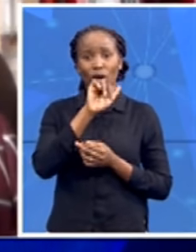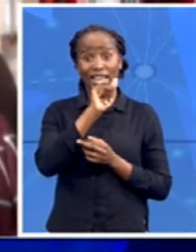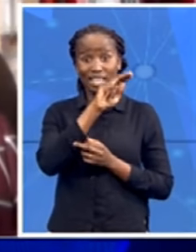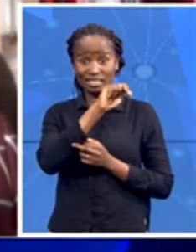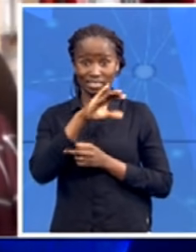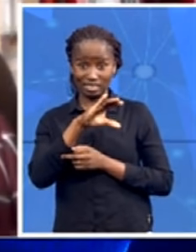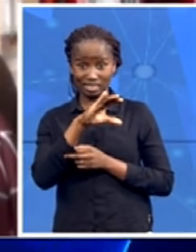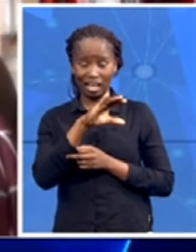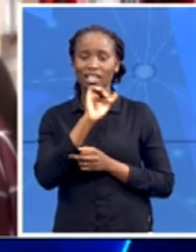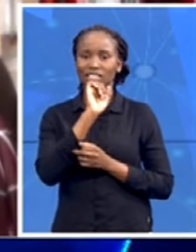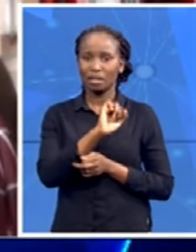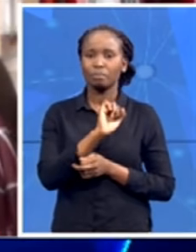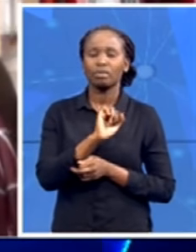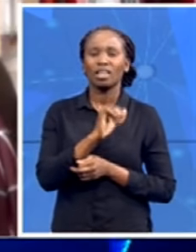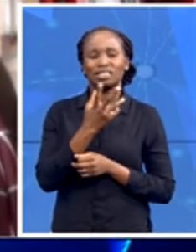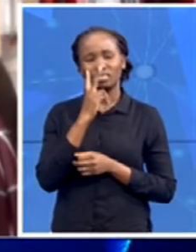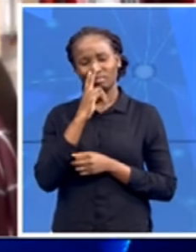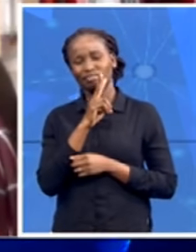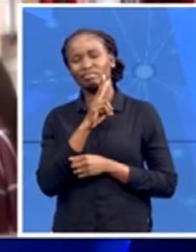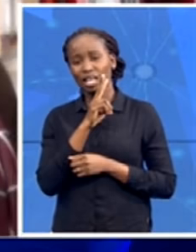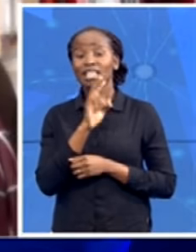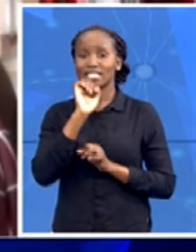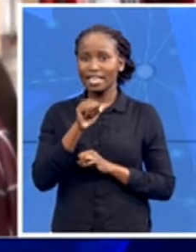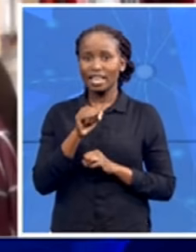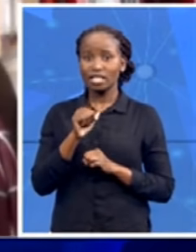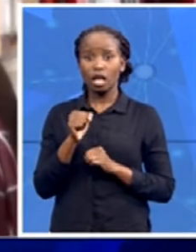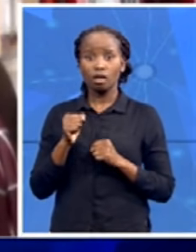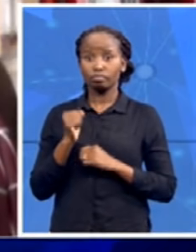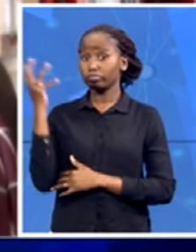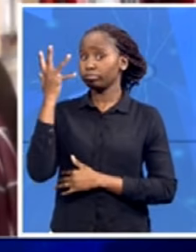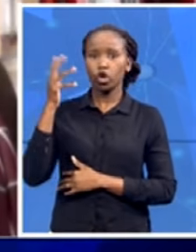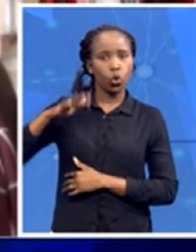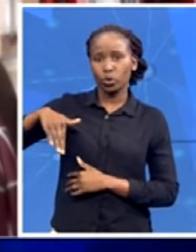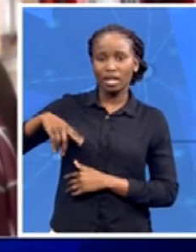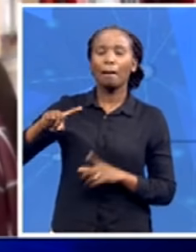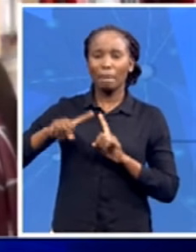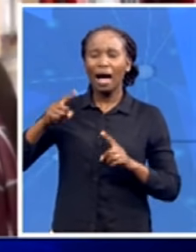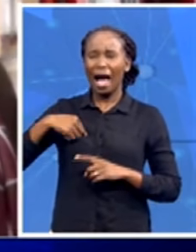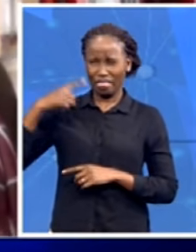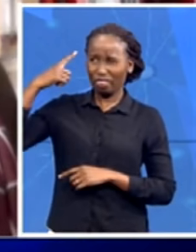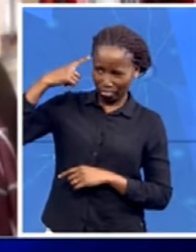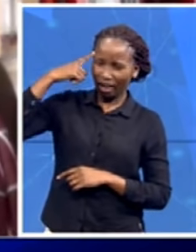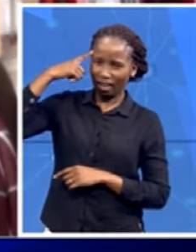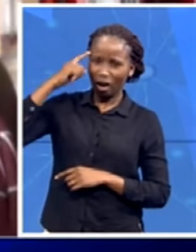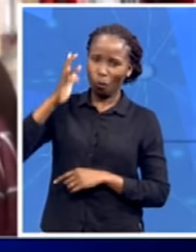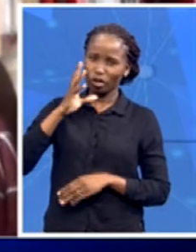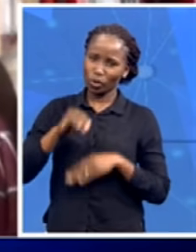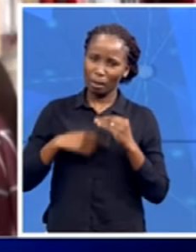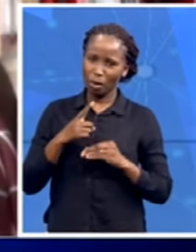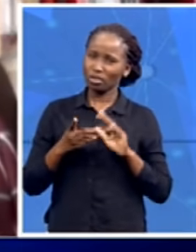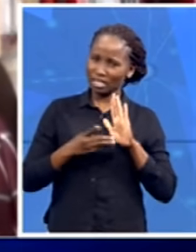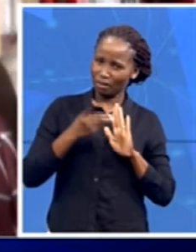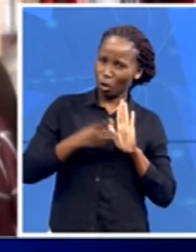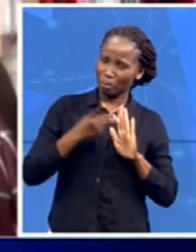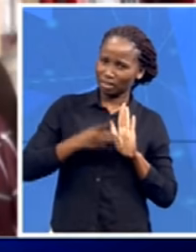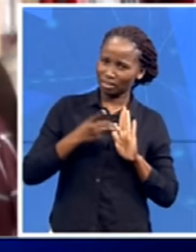been unveiled, I think it will revolve around the conception of a developmental local government,